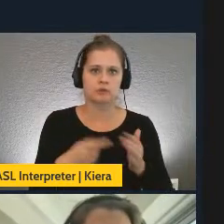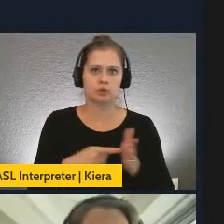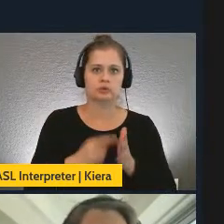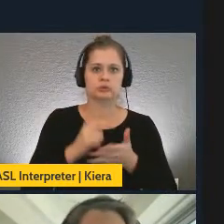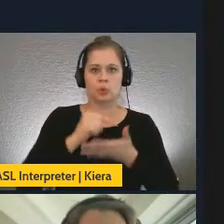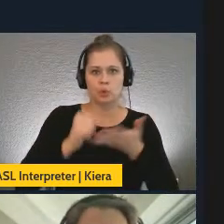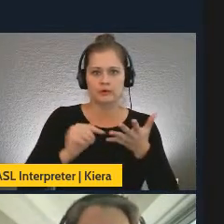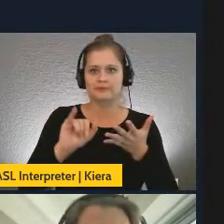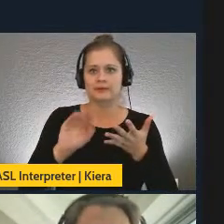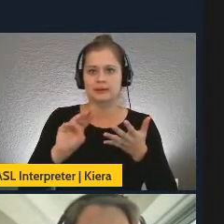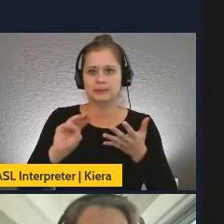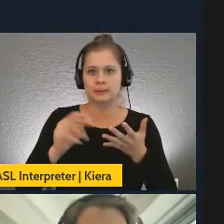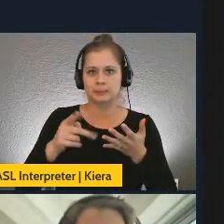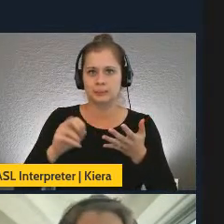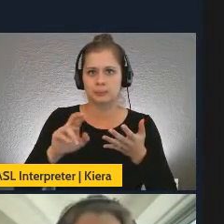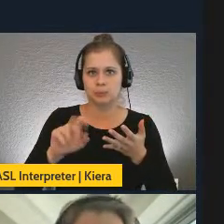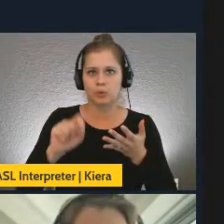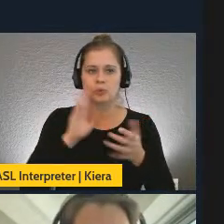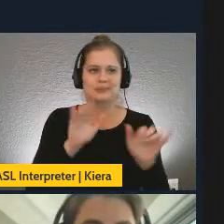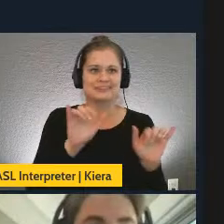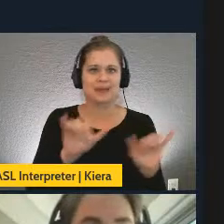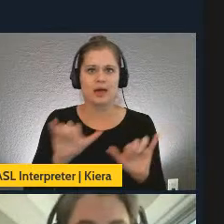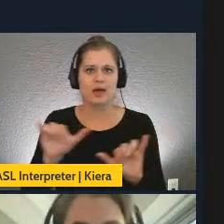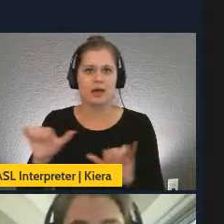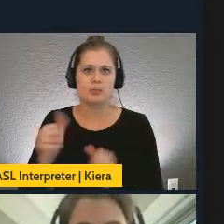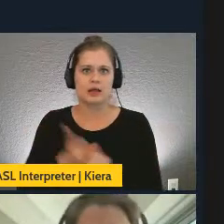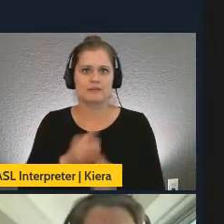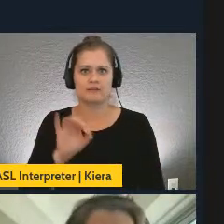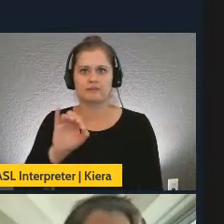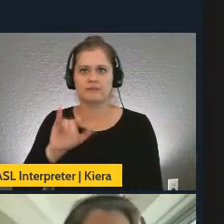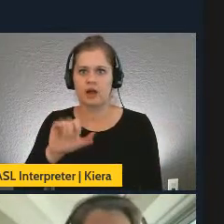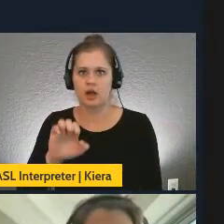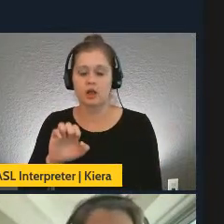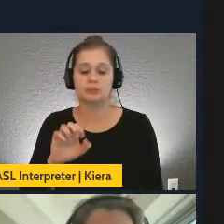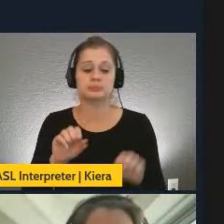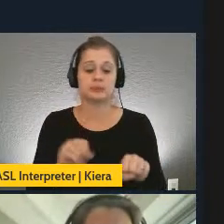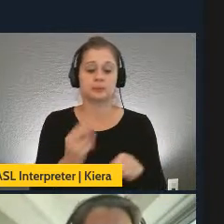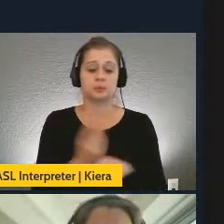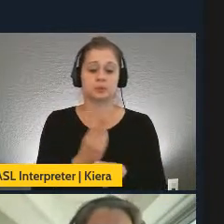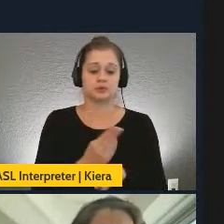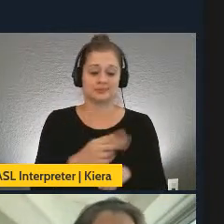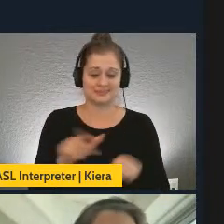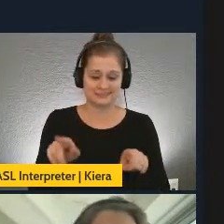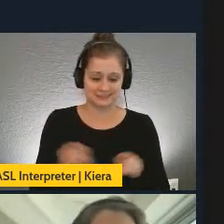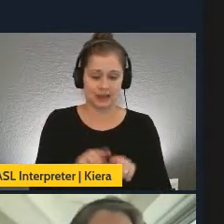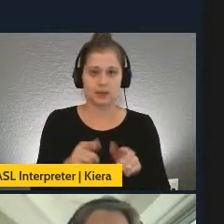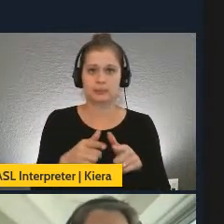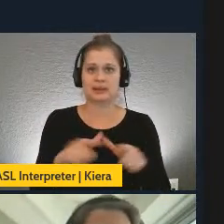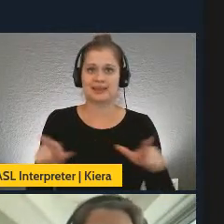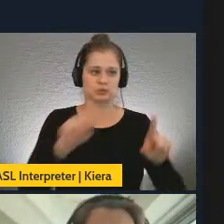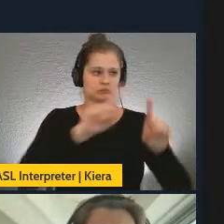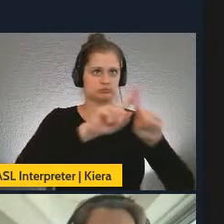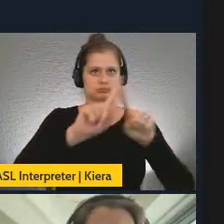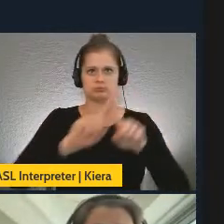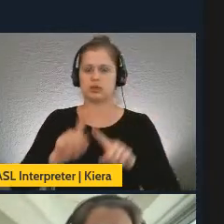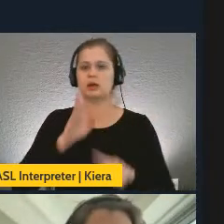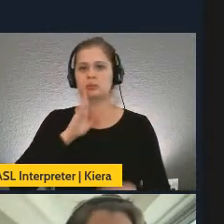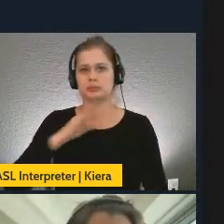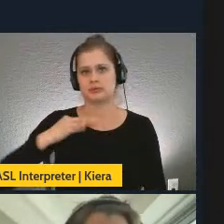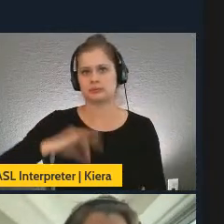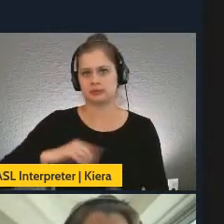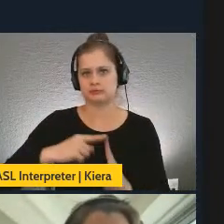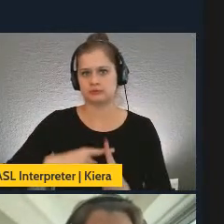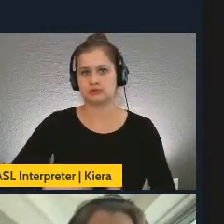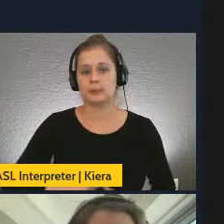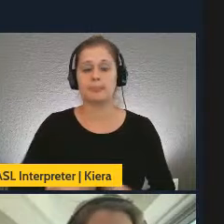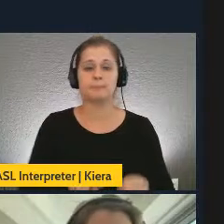every file. Being able to use the same language across all layers of the stack gives you that benefit. There's also things like being able to just have